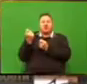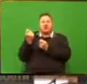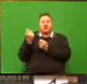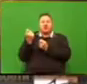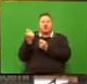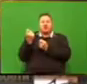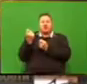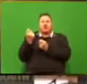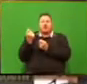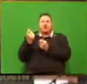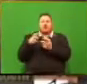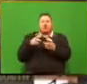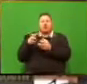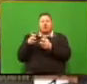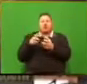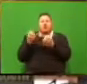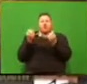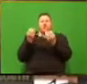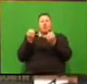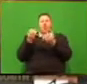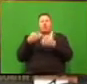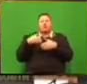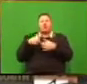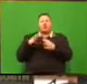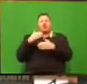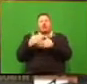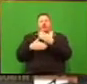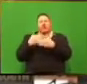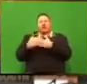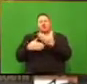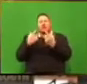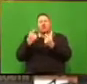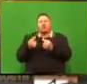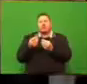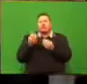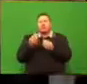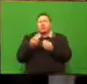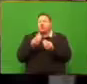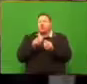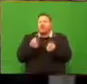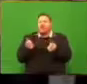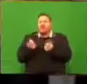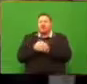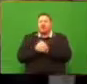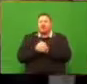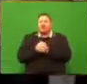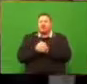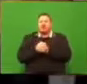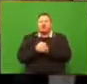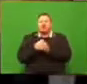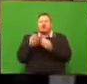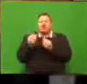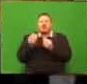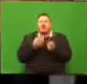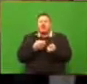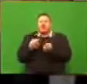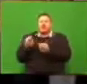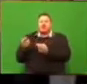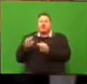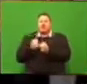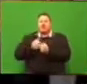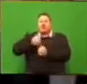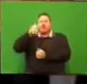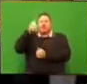in command of most of the means of production, material, and incorporeal resources and